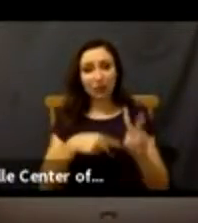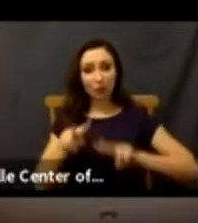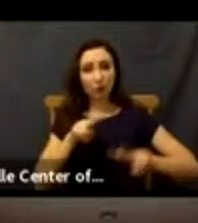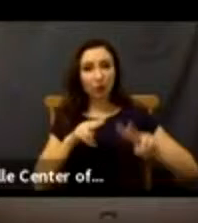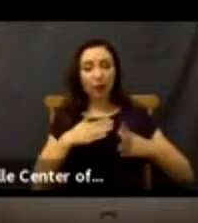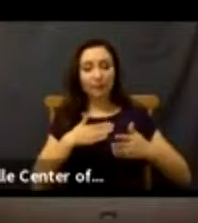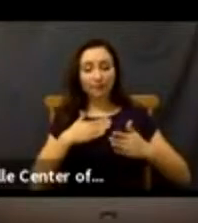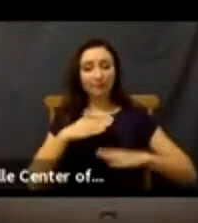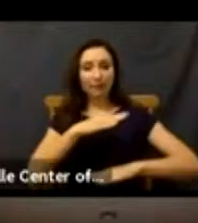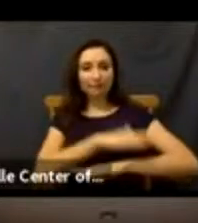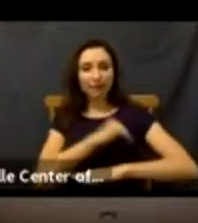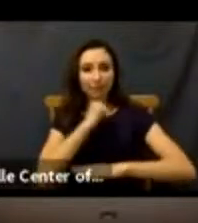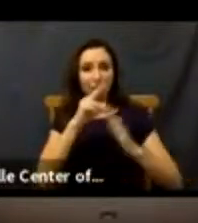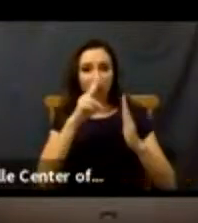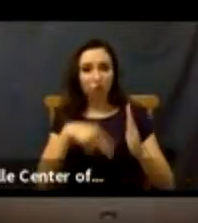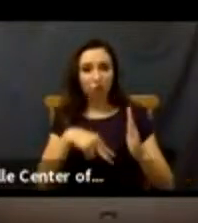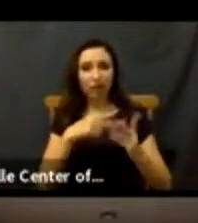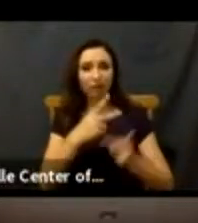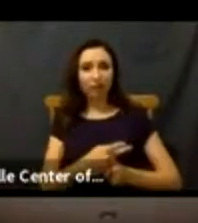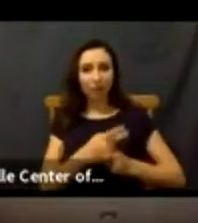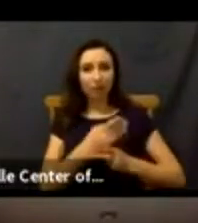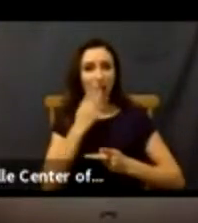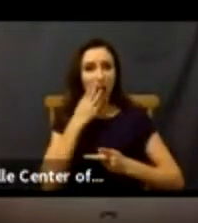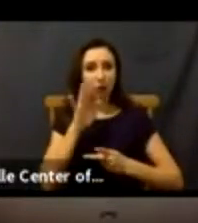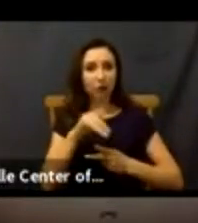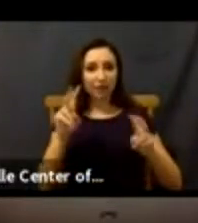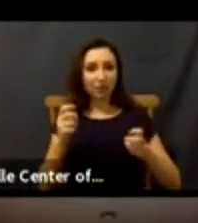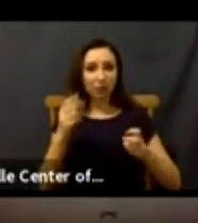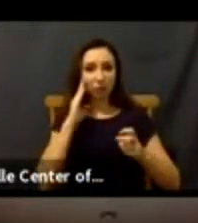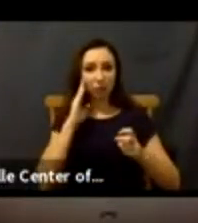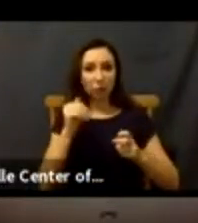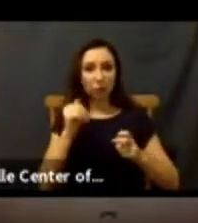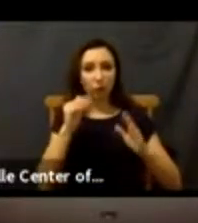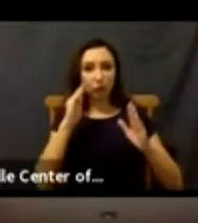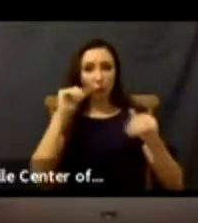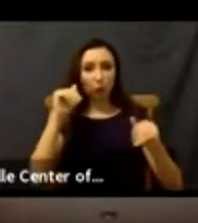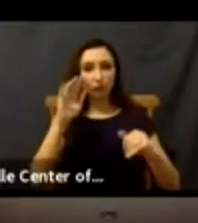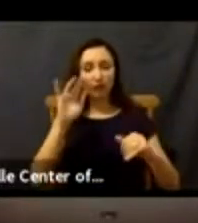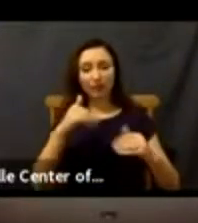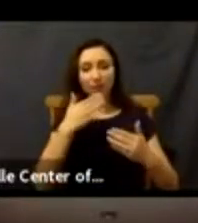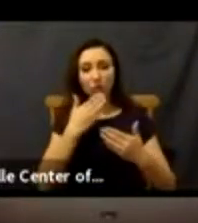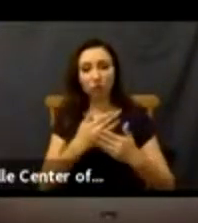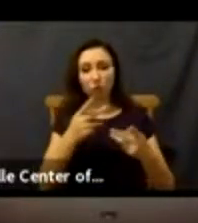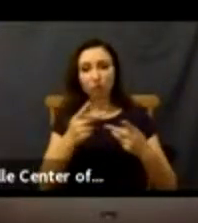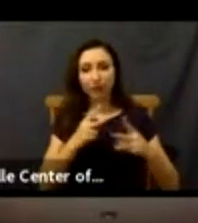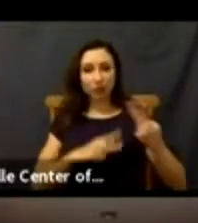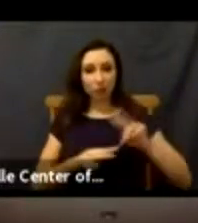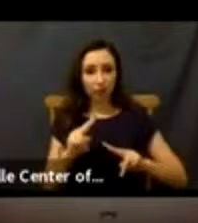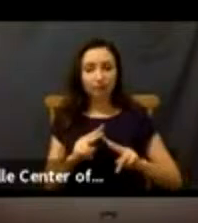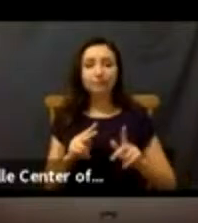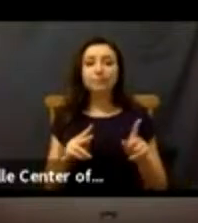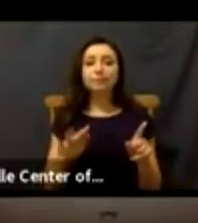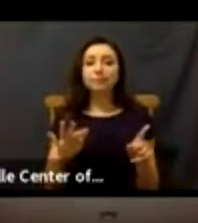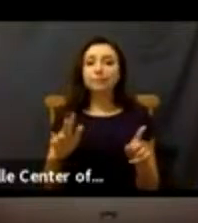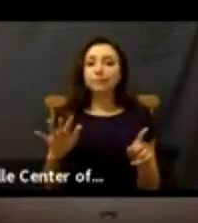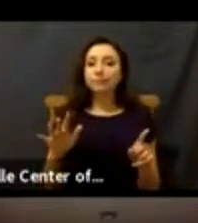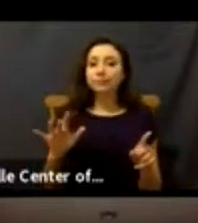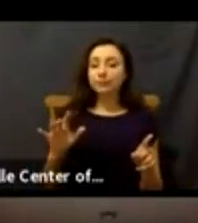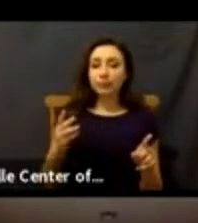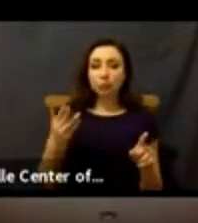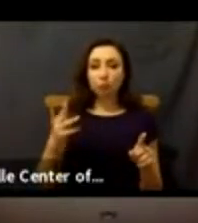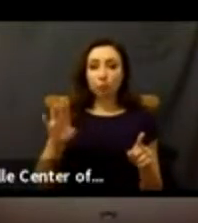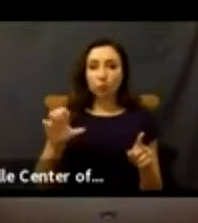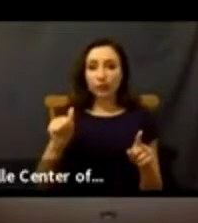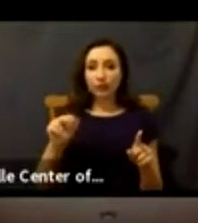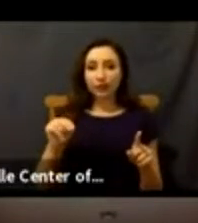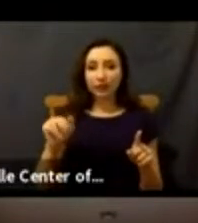but haven't read it carefully, but I do know that's the topic. So hopefully that's a place to look. And I will say, in addition to that,